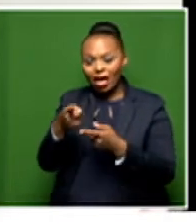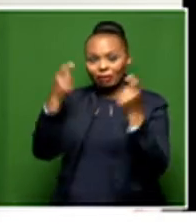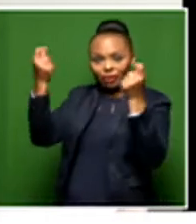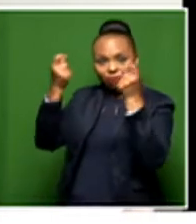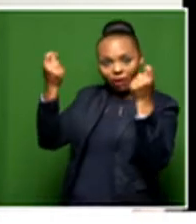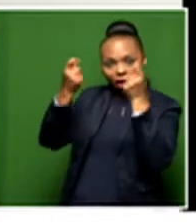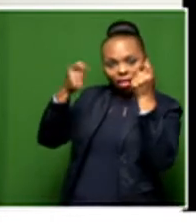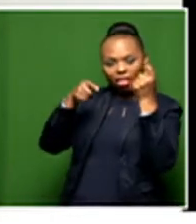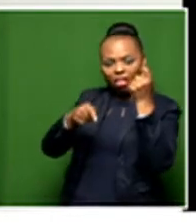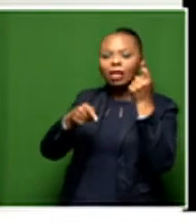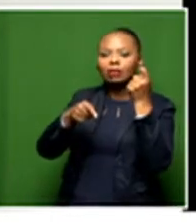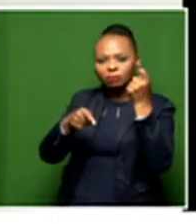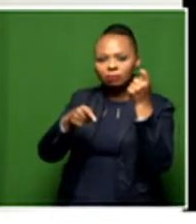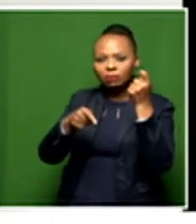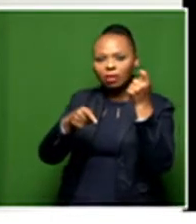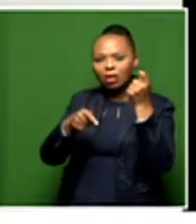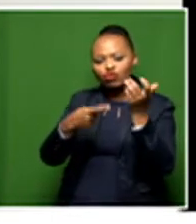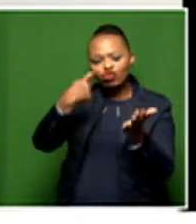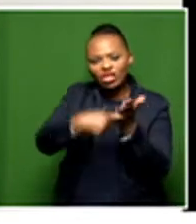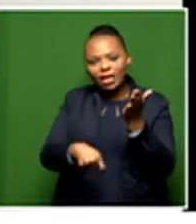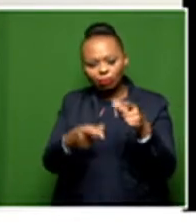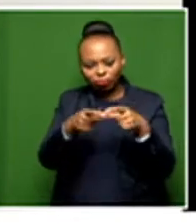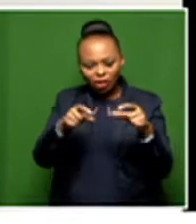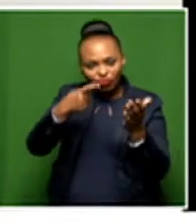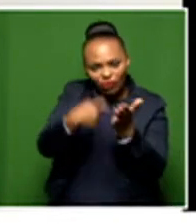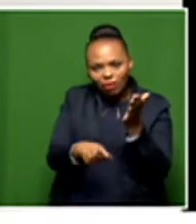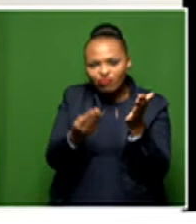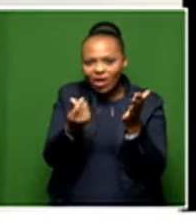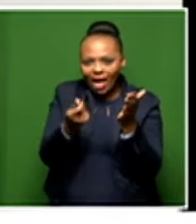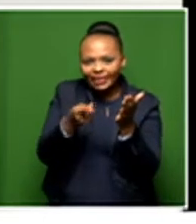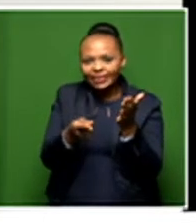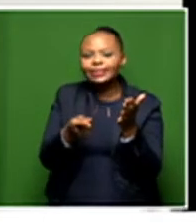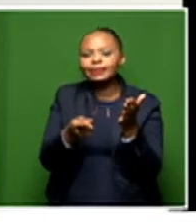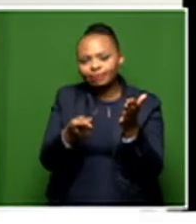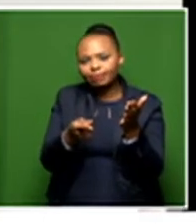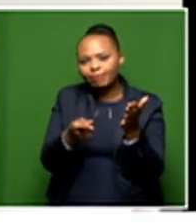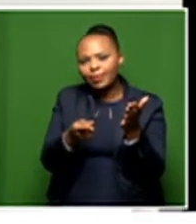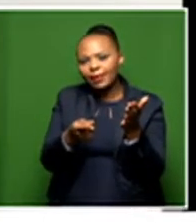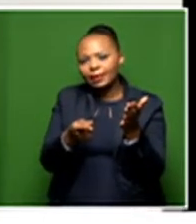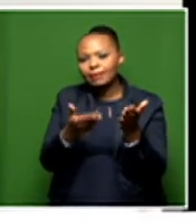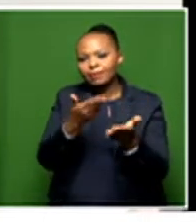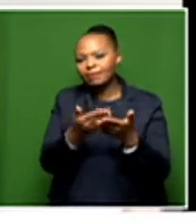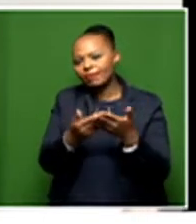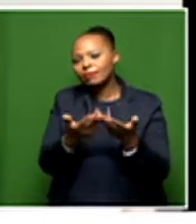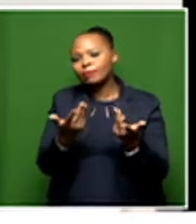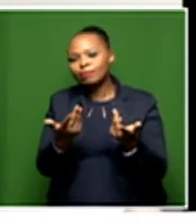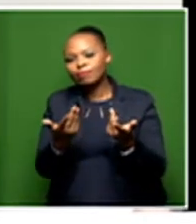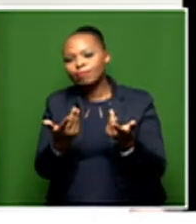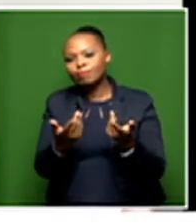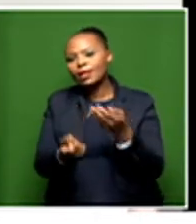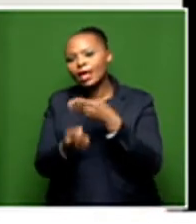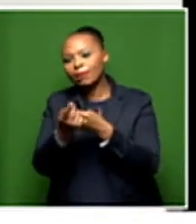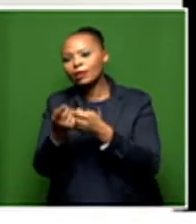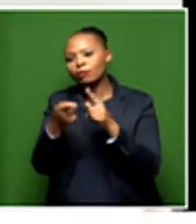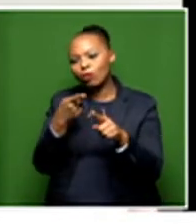the proceeds from those ticket prices will be presented to one or other of the climate